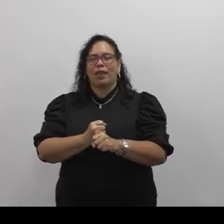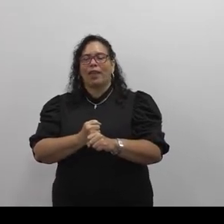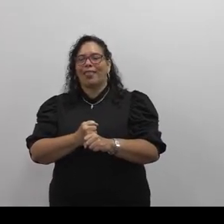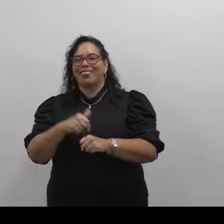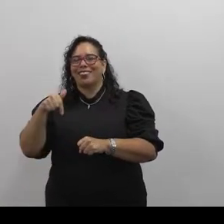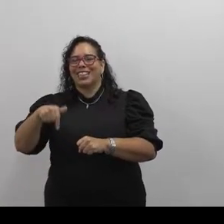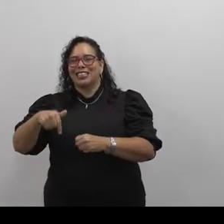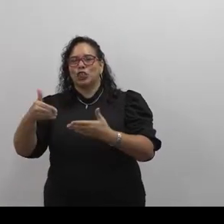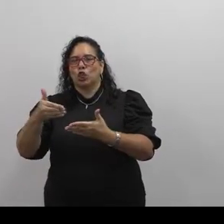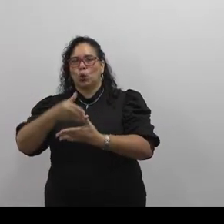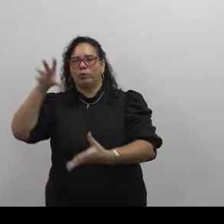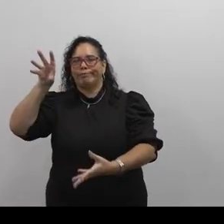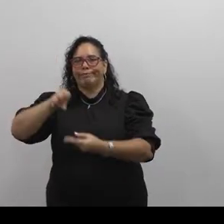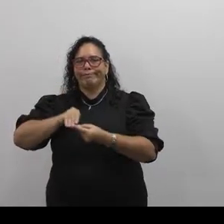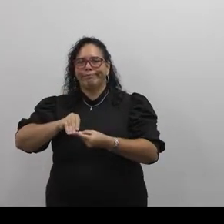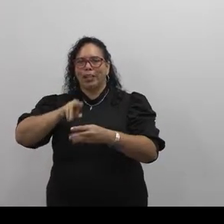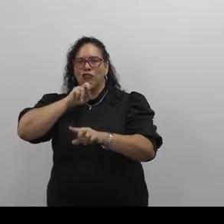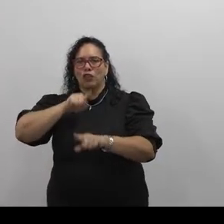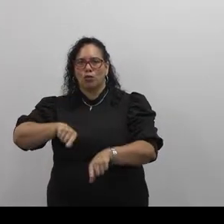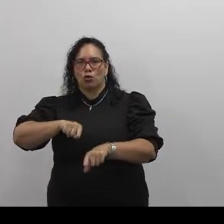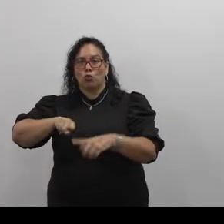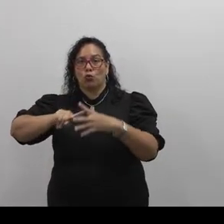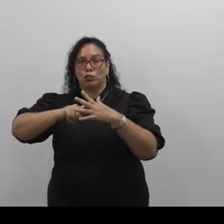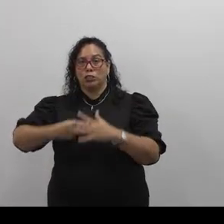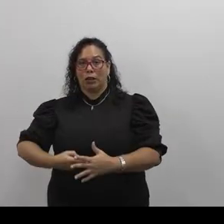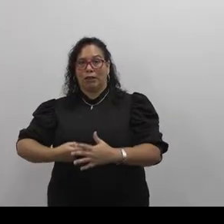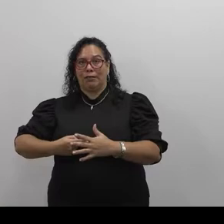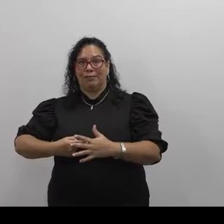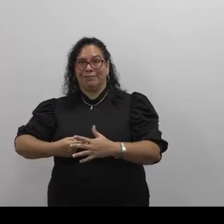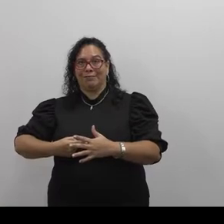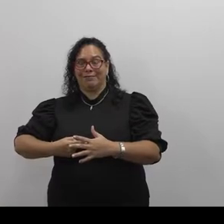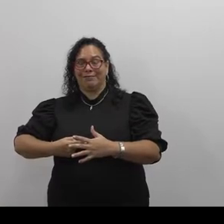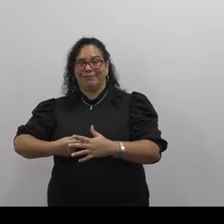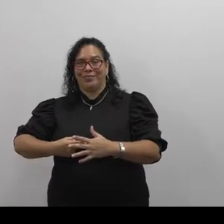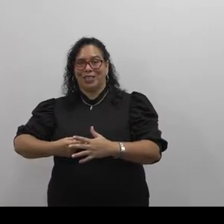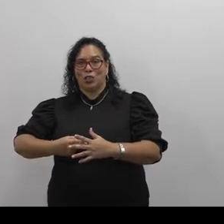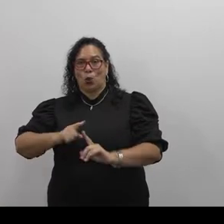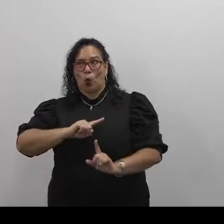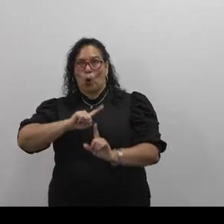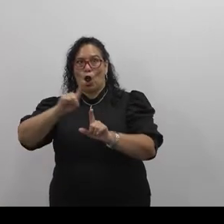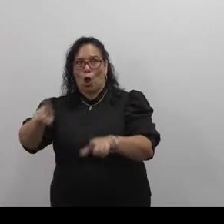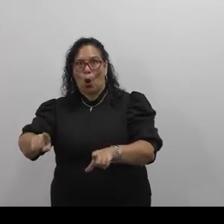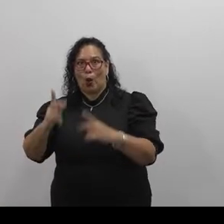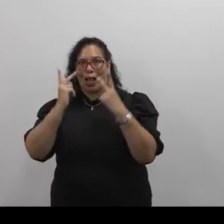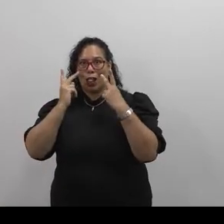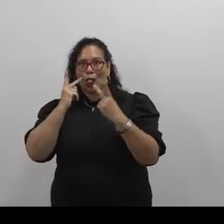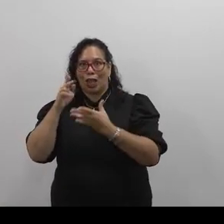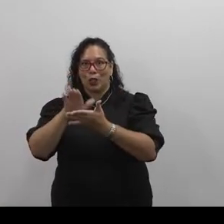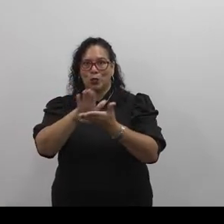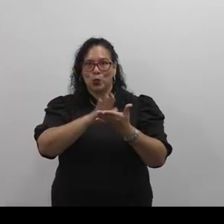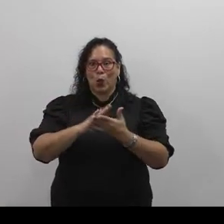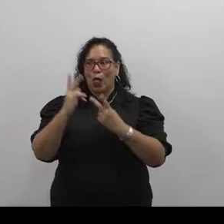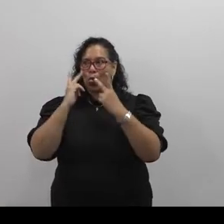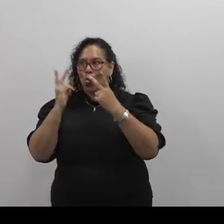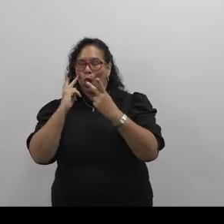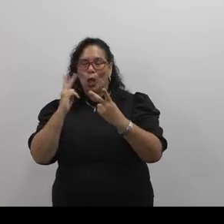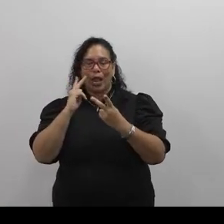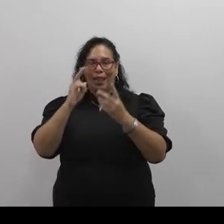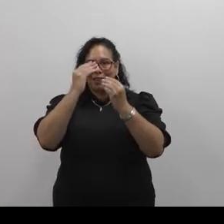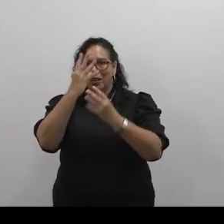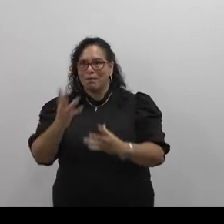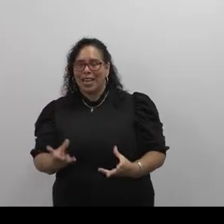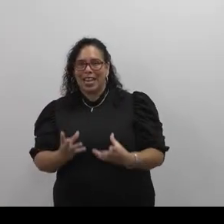comprehensive report. So we really started from square zero, going out and walking sites, looking at information, fully taking